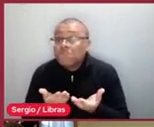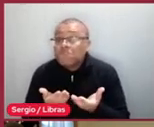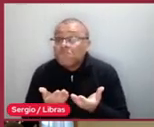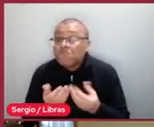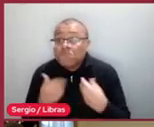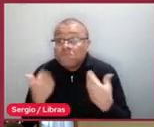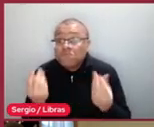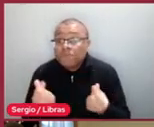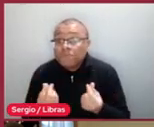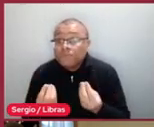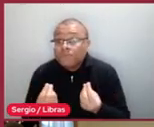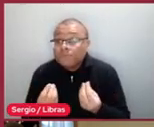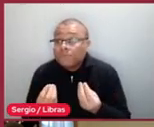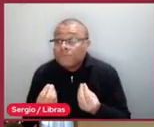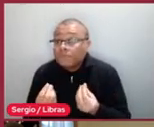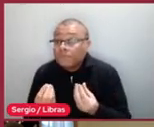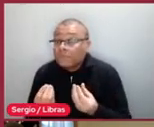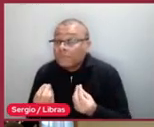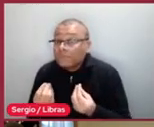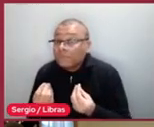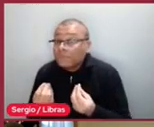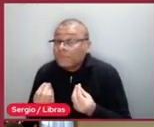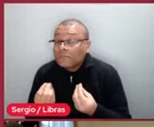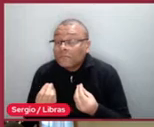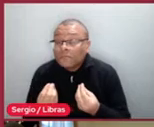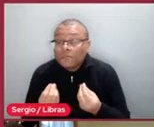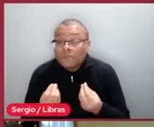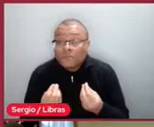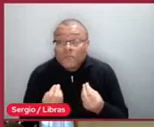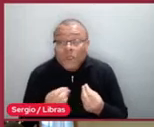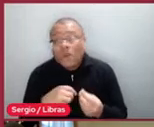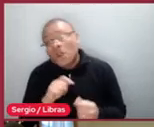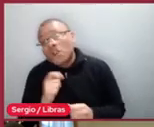some amount or withdraw some amount.